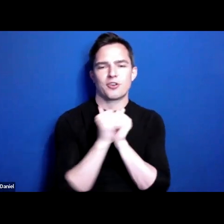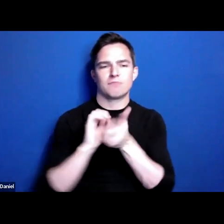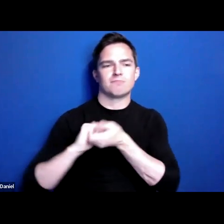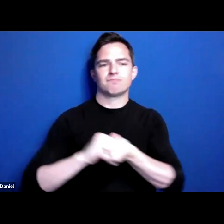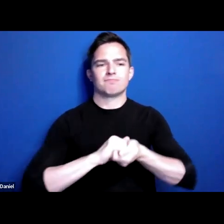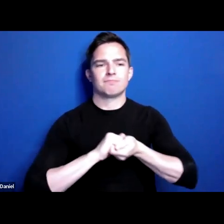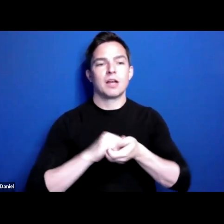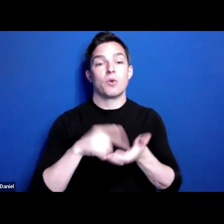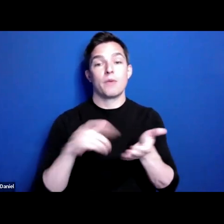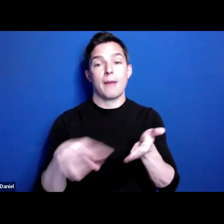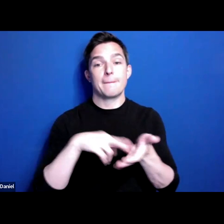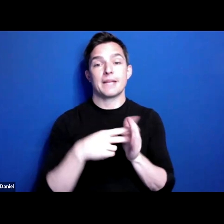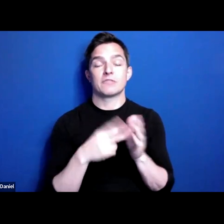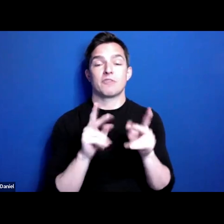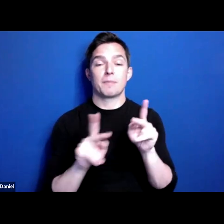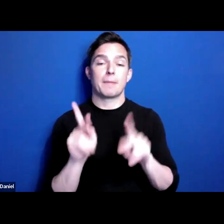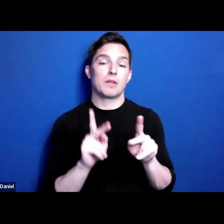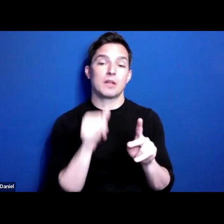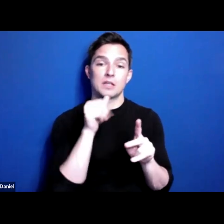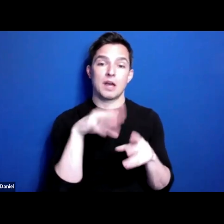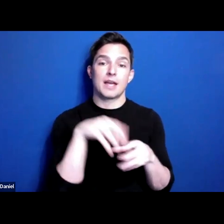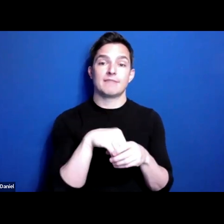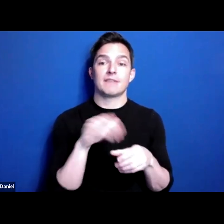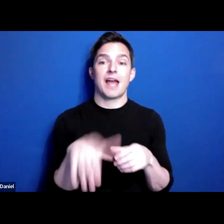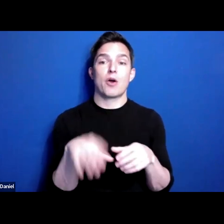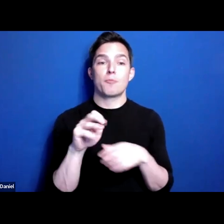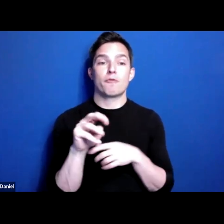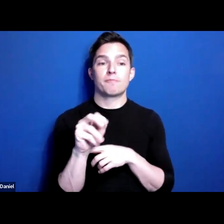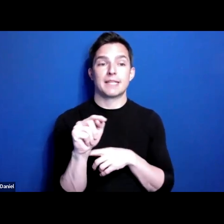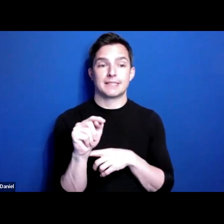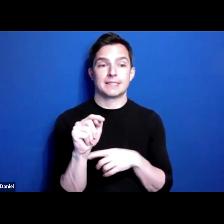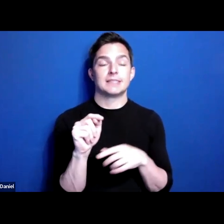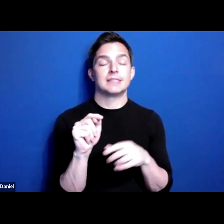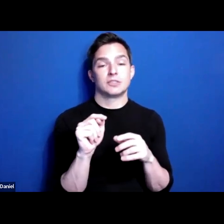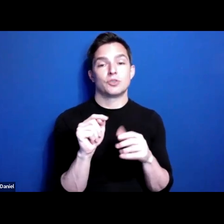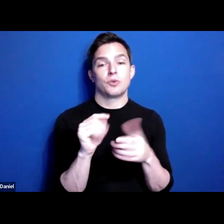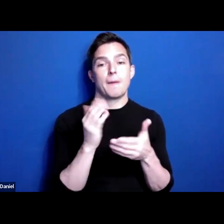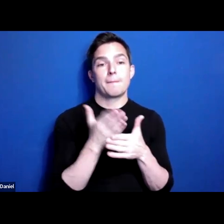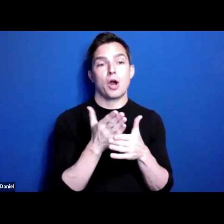like, what does it mean for people not in our movement to partner with us,